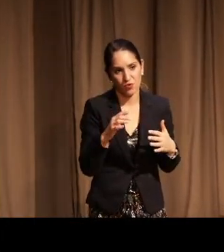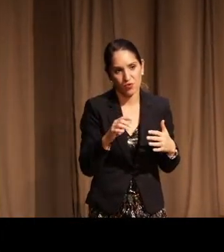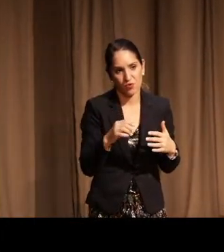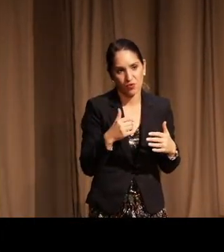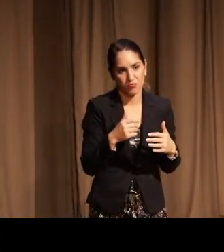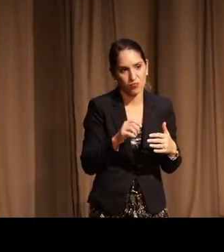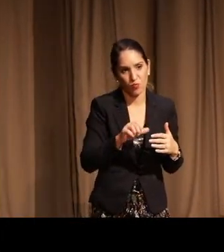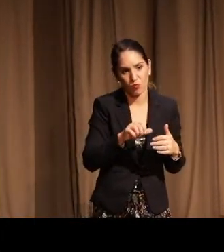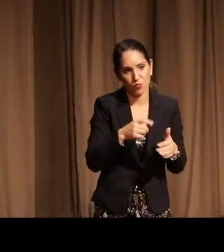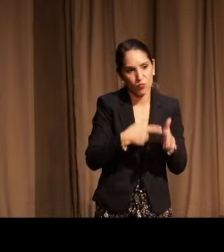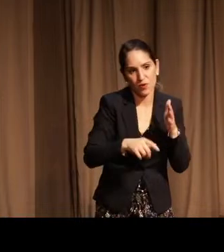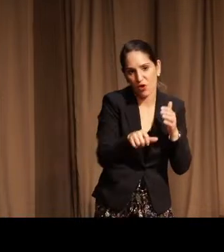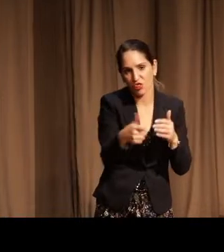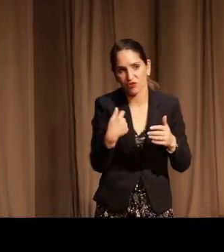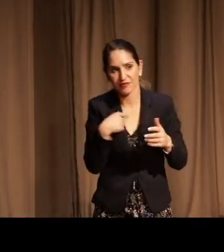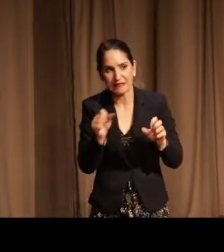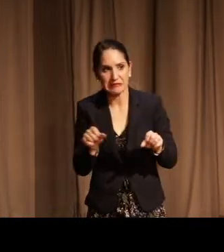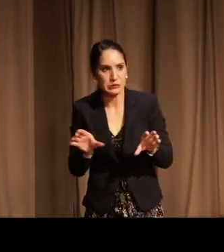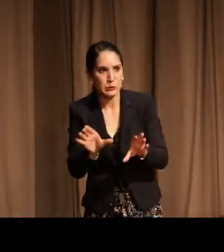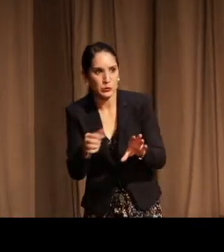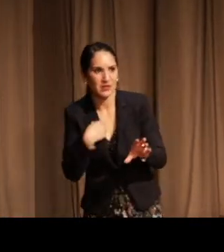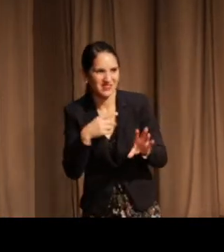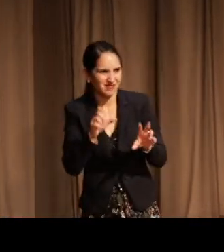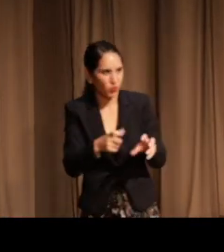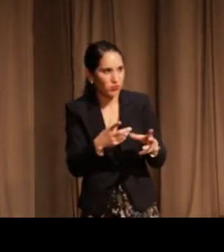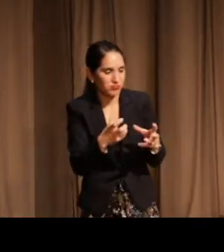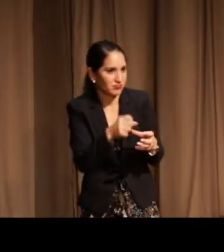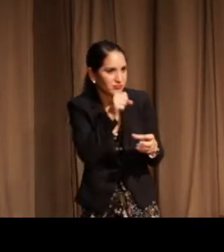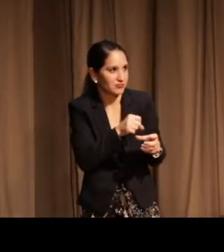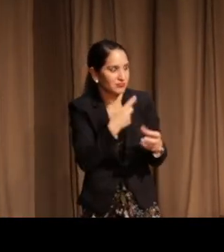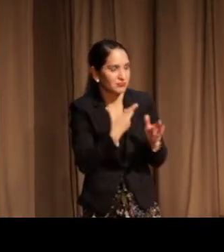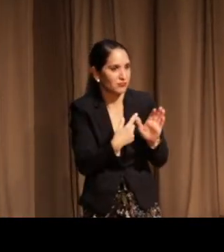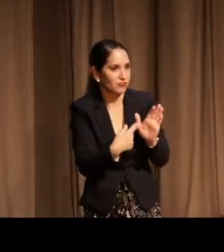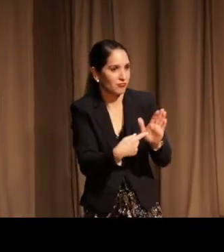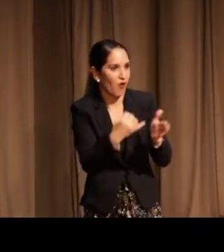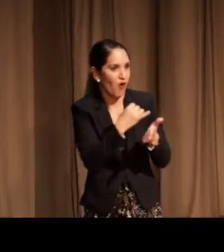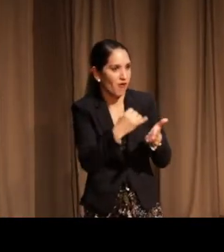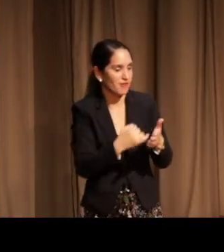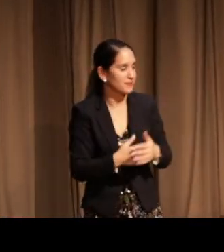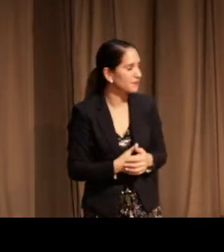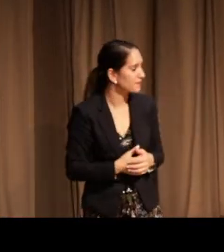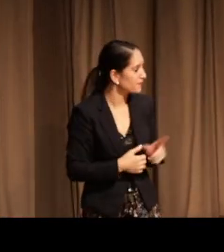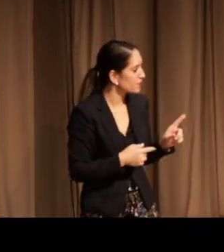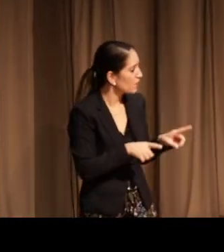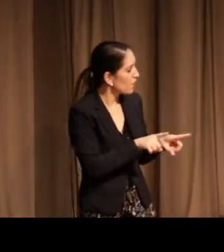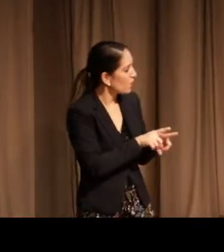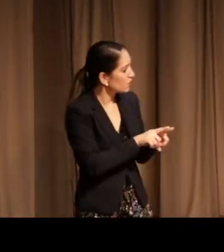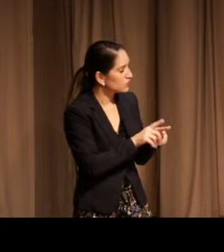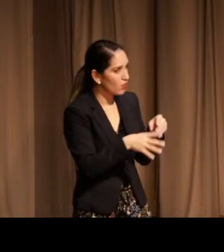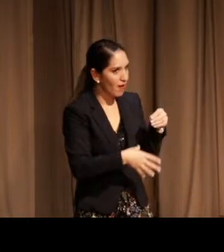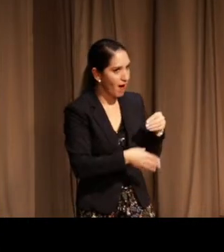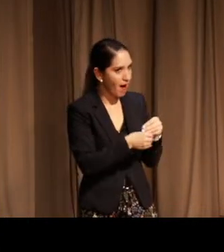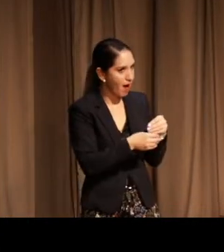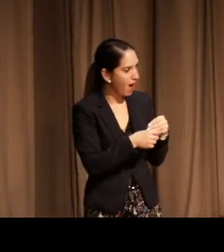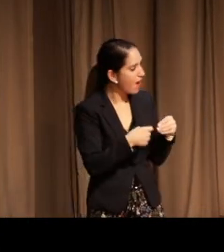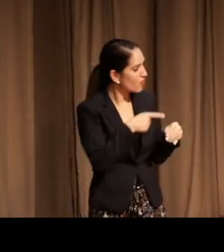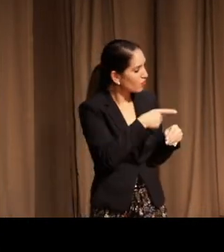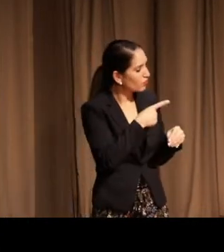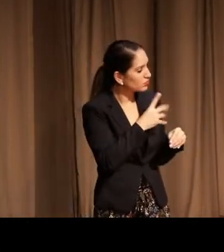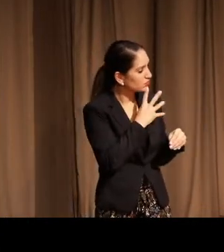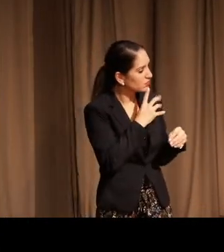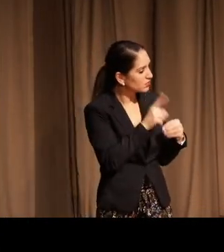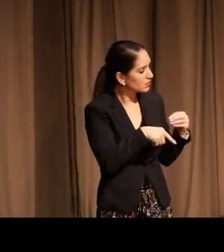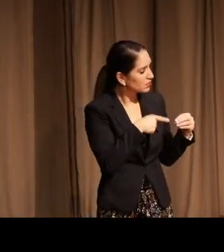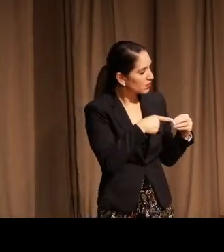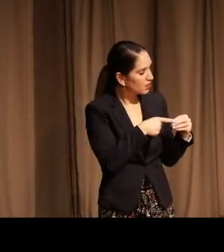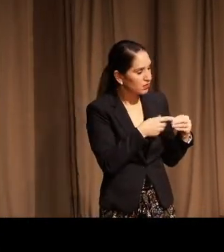thing, only art. I think to add to that too, which is, we talked a lot about here, is